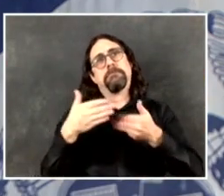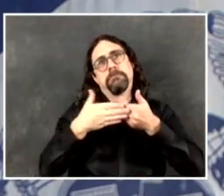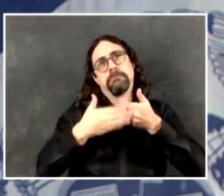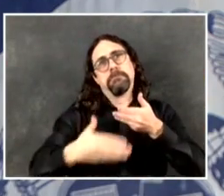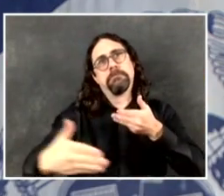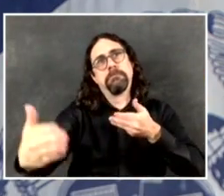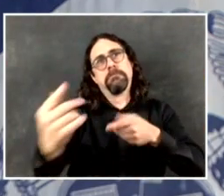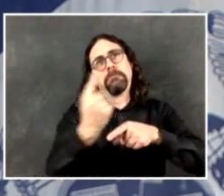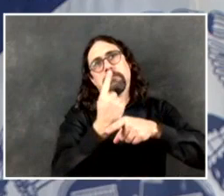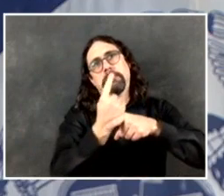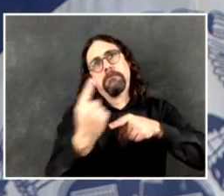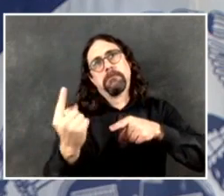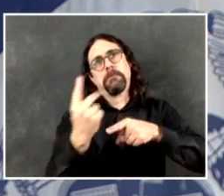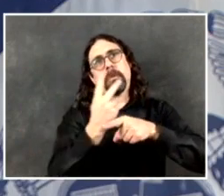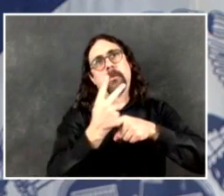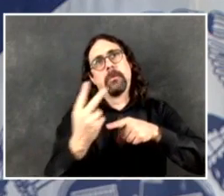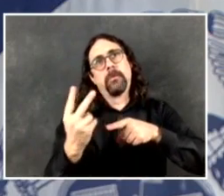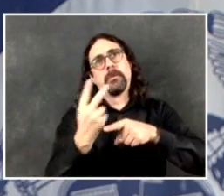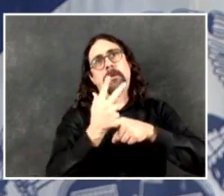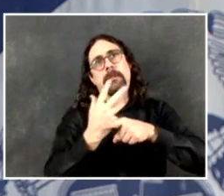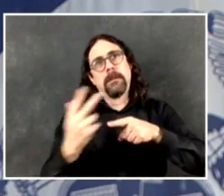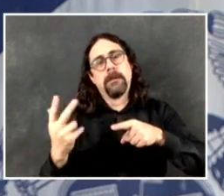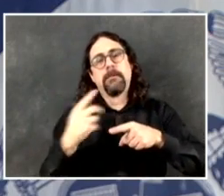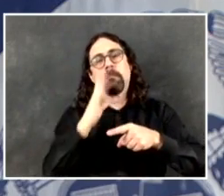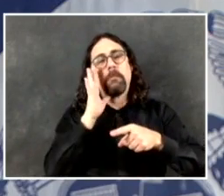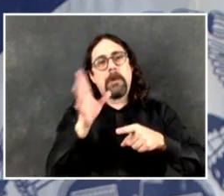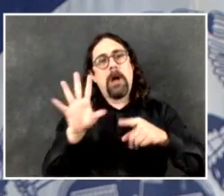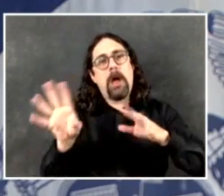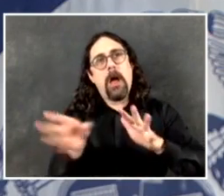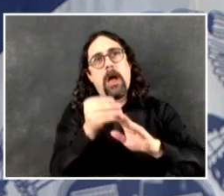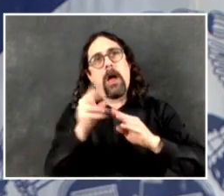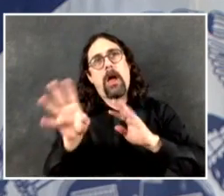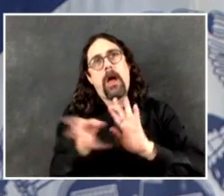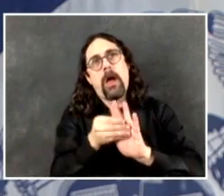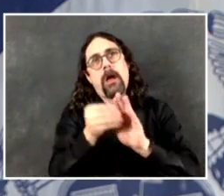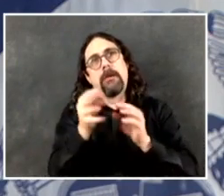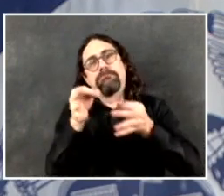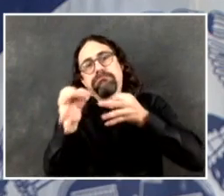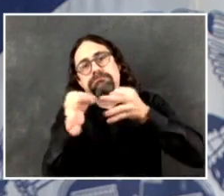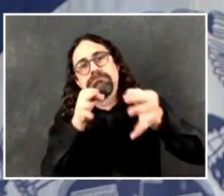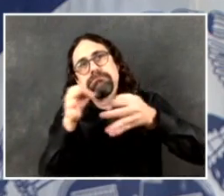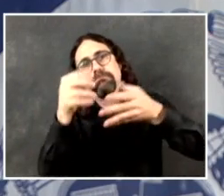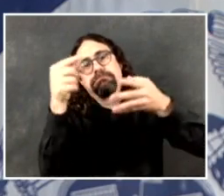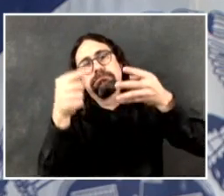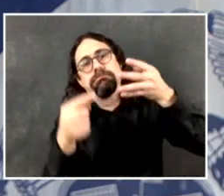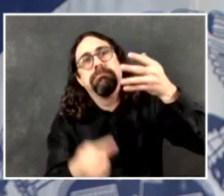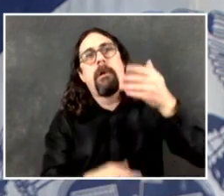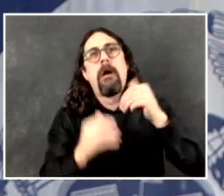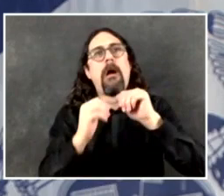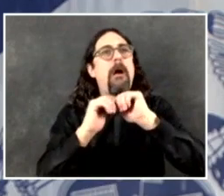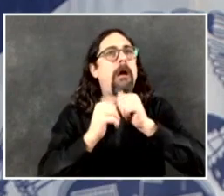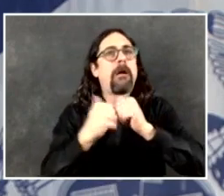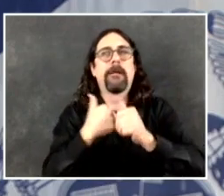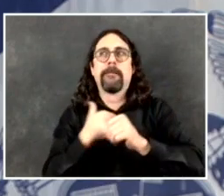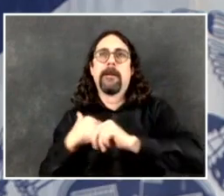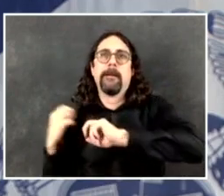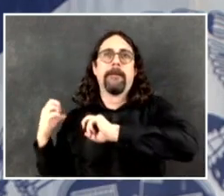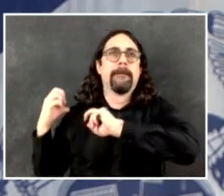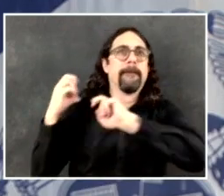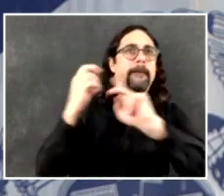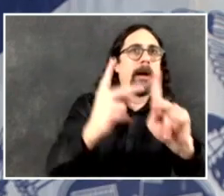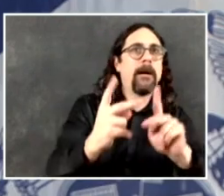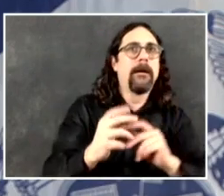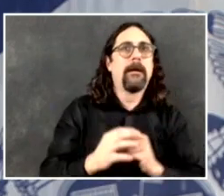a fair recovery looks like. So again, not just let's get back to the status quo that was before, but something different and better and